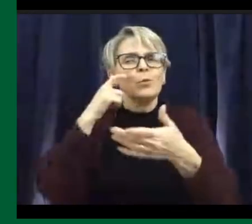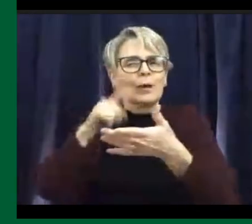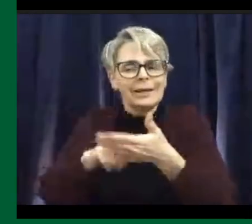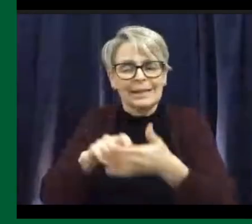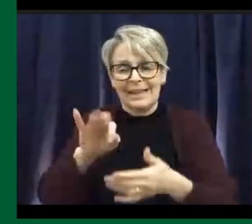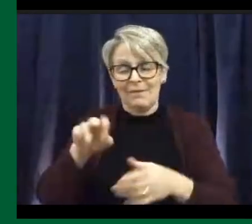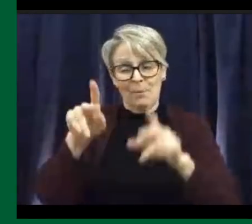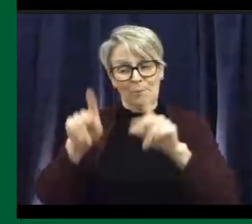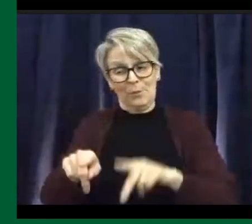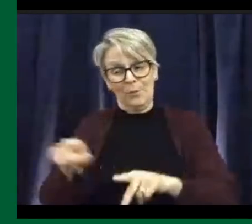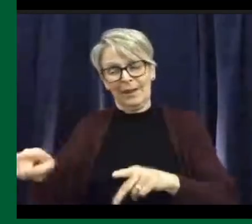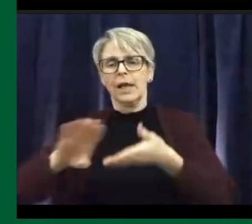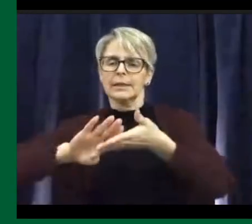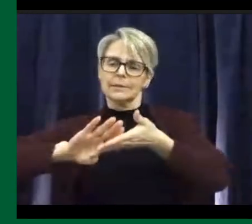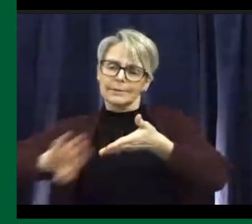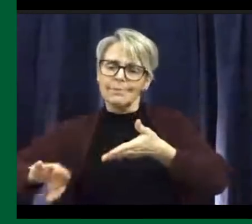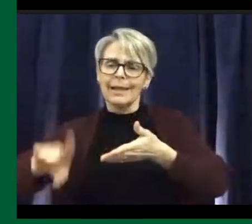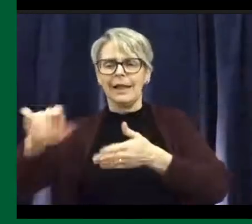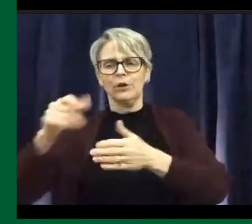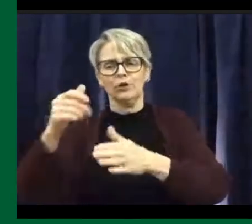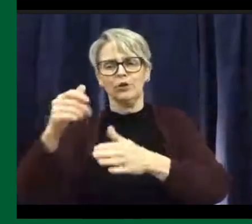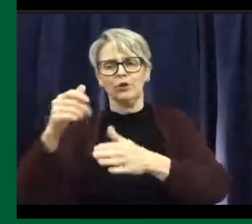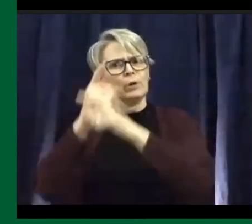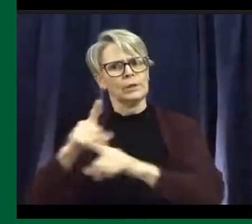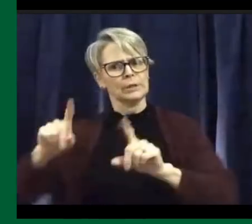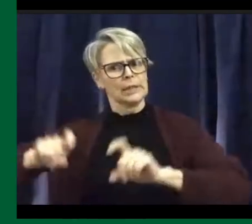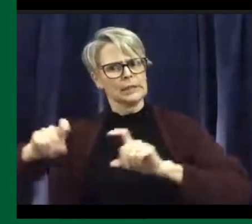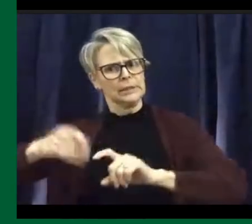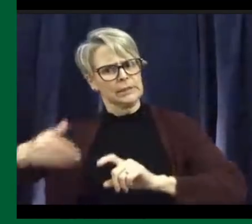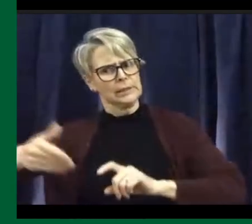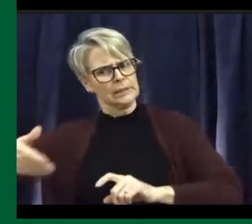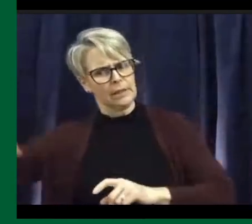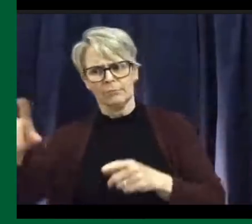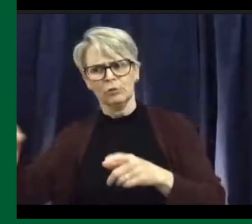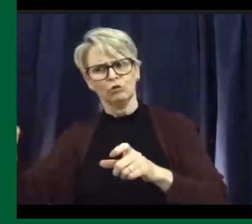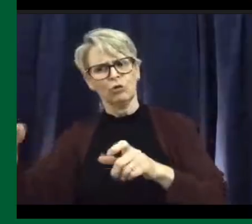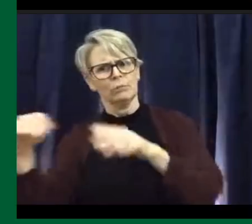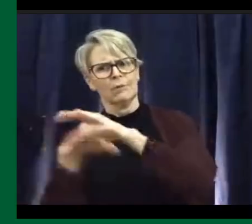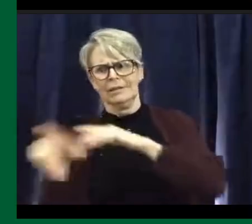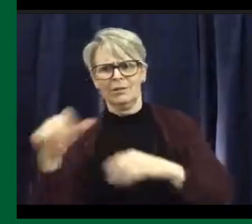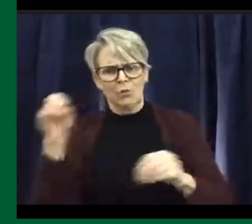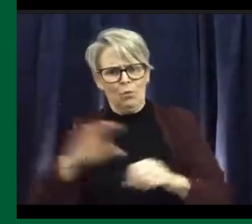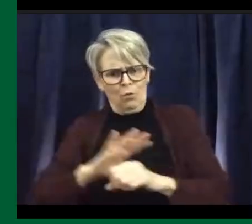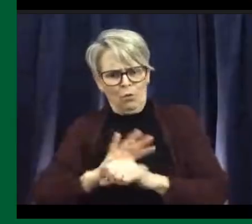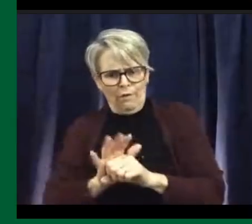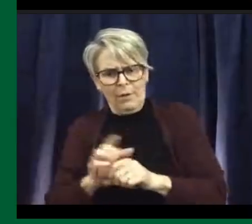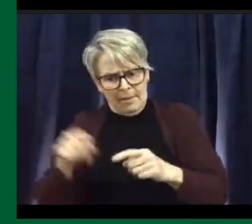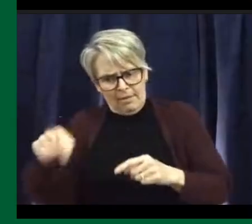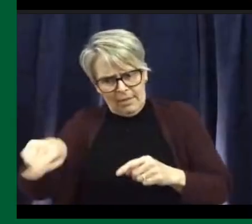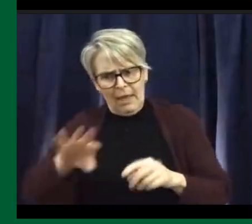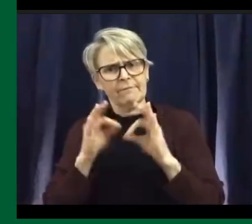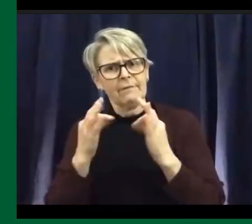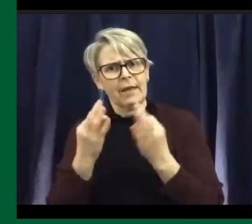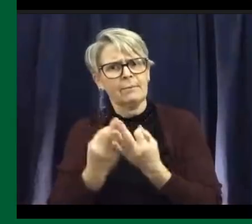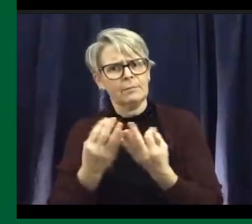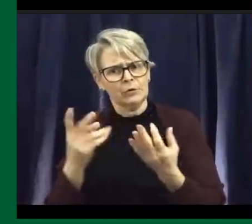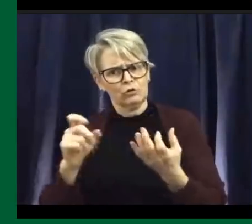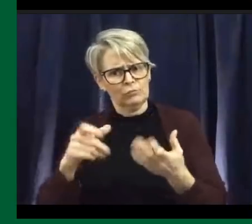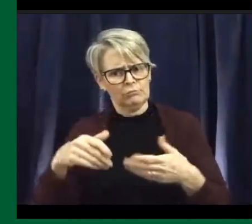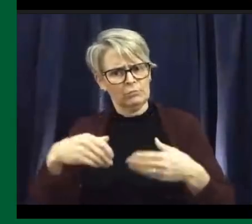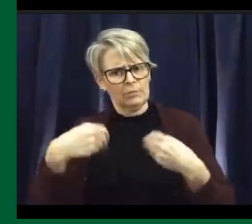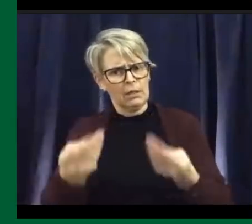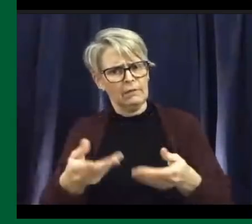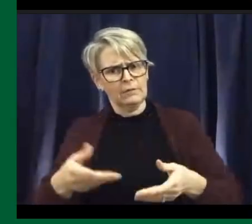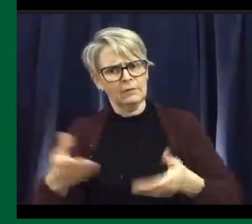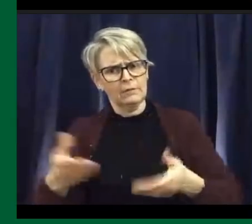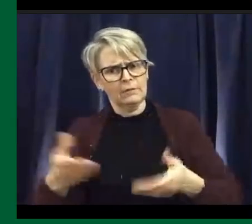exempt service and they're regularly getting tested and they don't have COVID, they and their family should not be denied or delayed service, whether